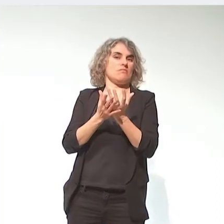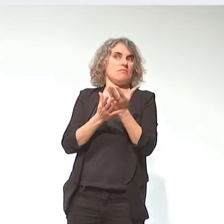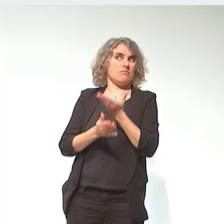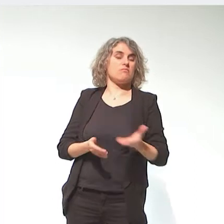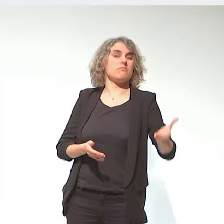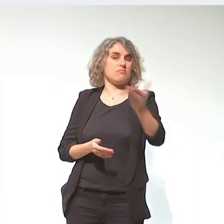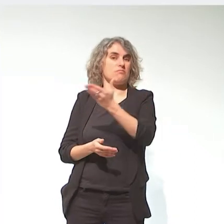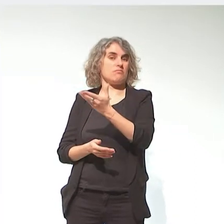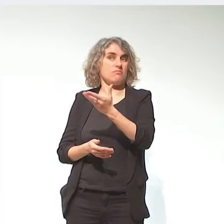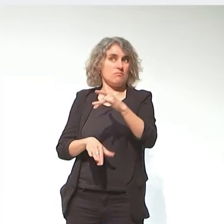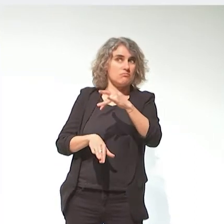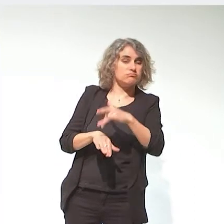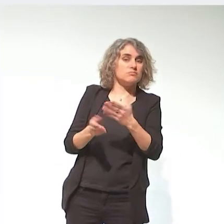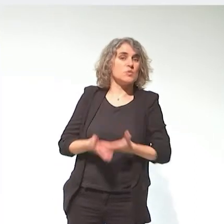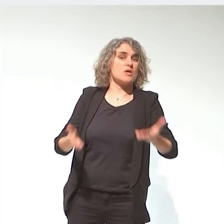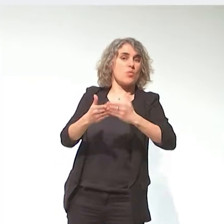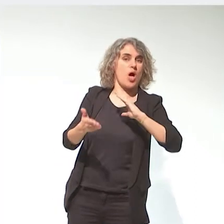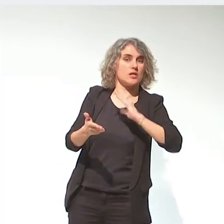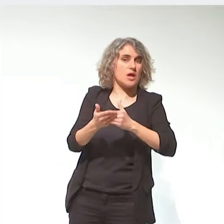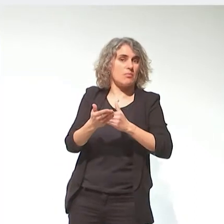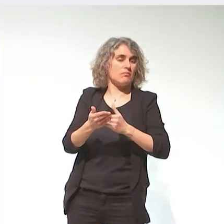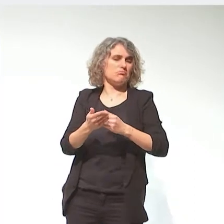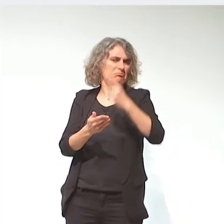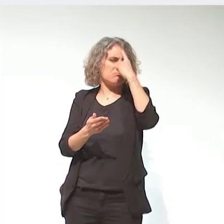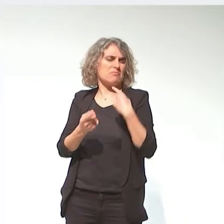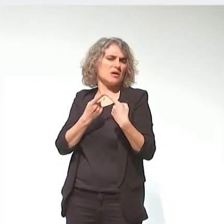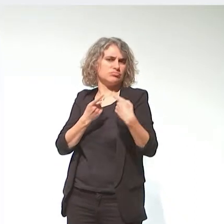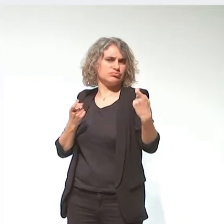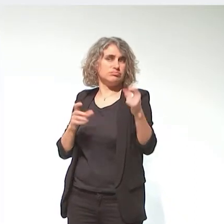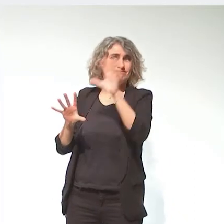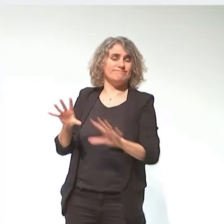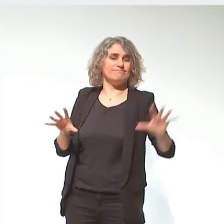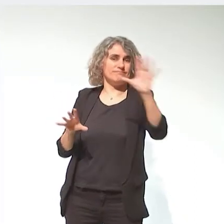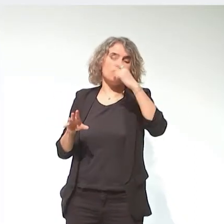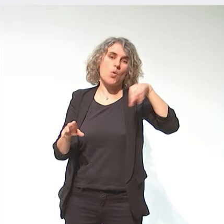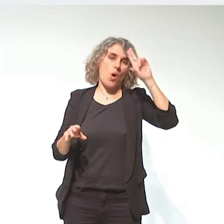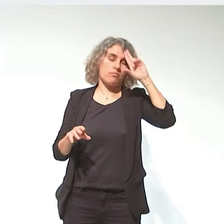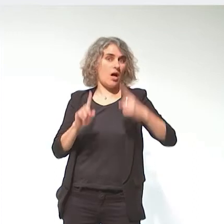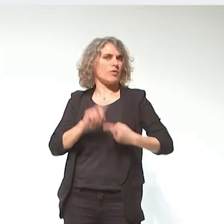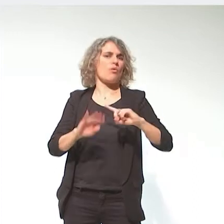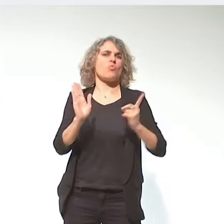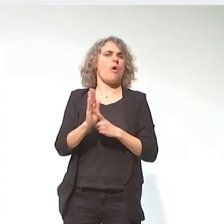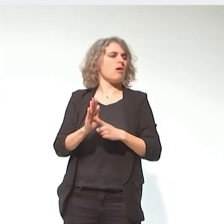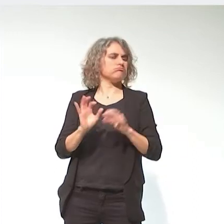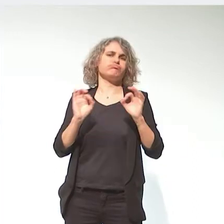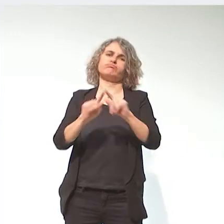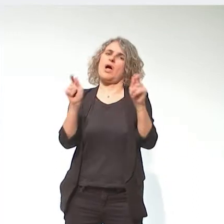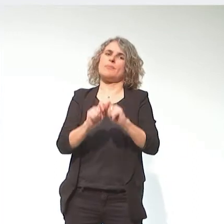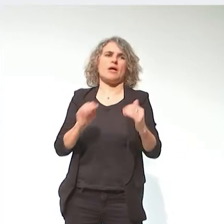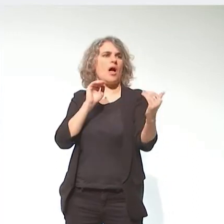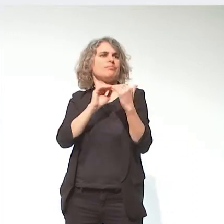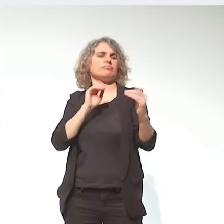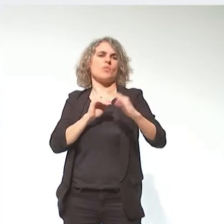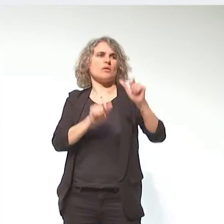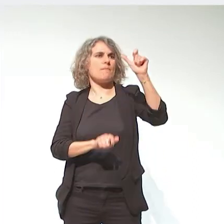must ensure that they can enjoy their rights fully on an equal basis with others in all fields of